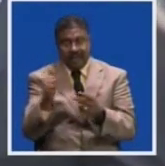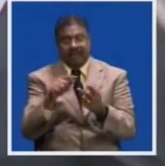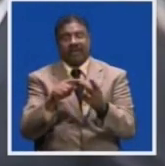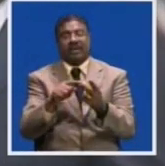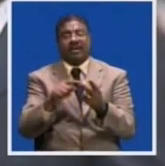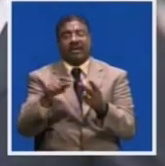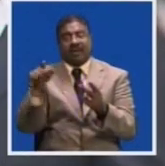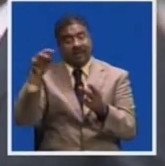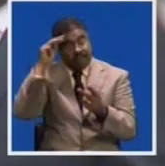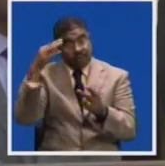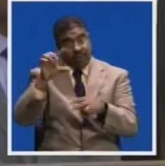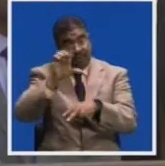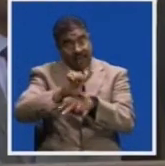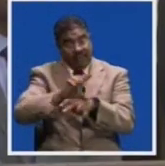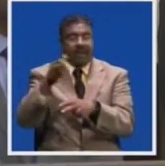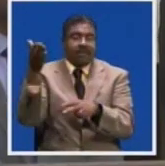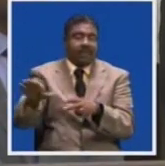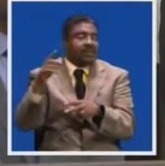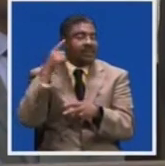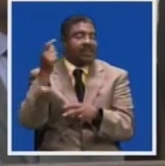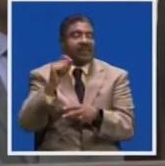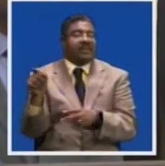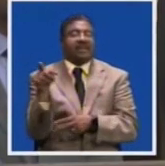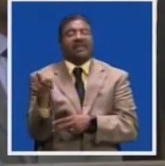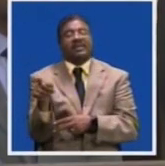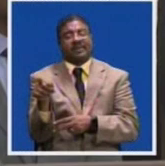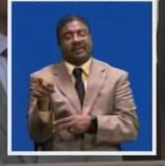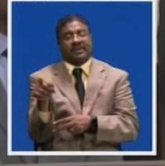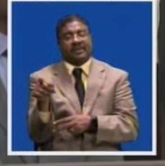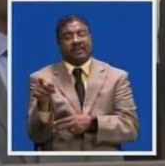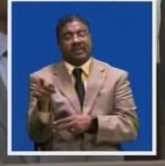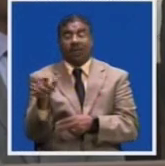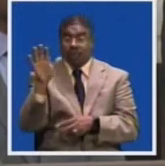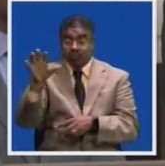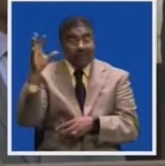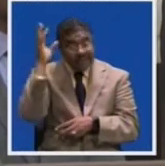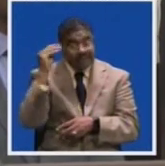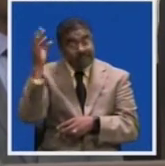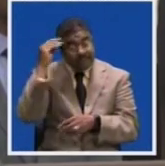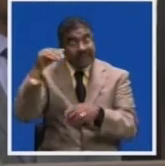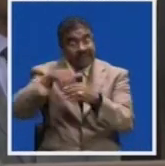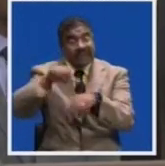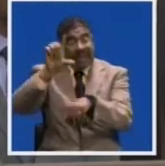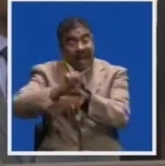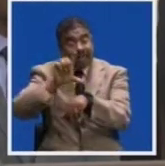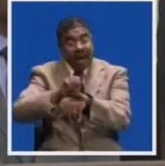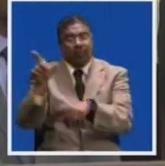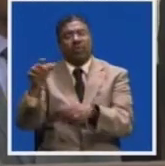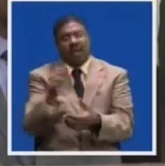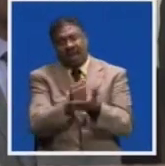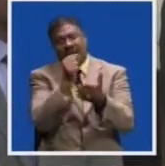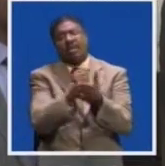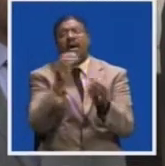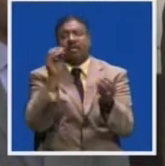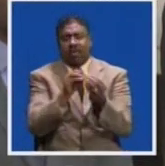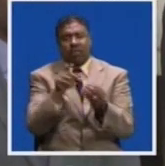Secretary, Ministry of Labour. I have no doubt that your expertise in labour matters will help in addressing labour